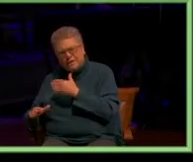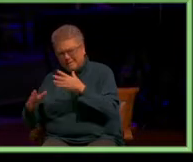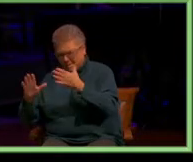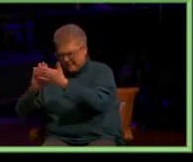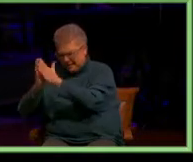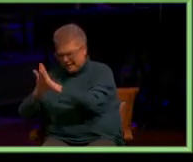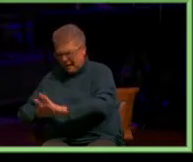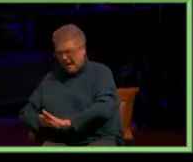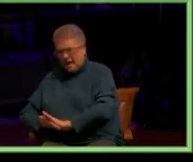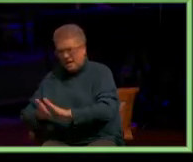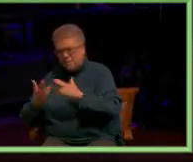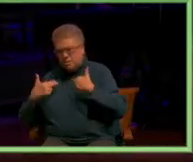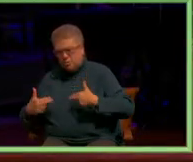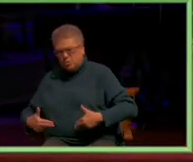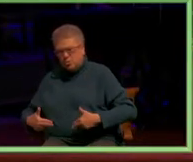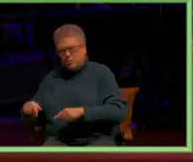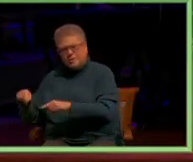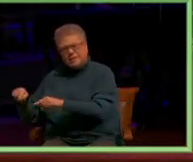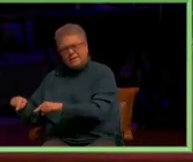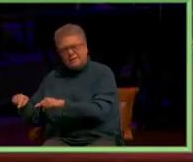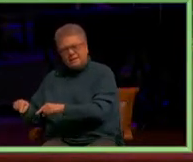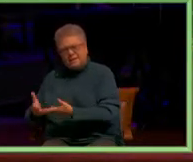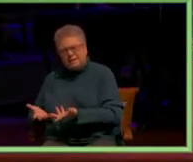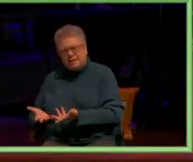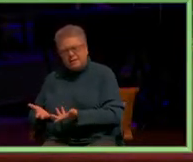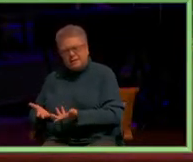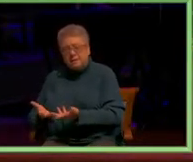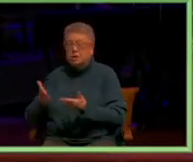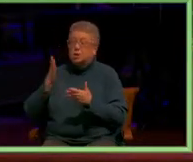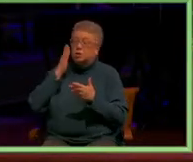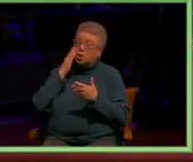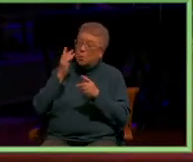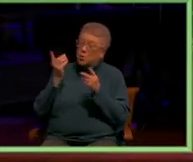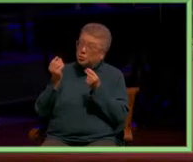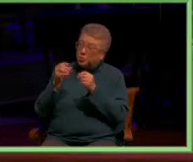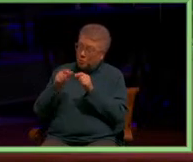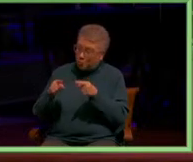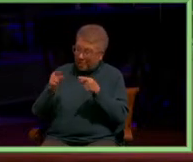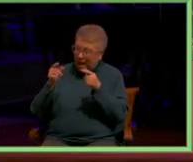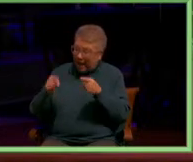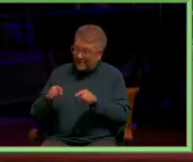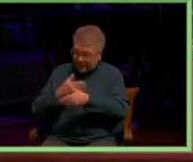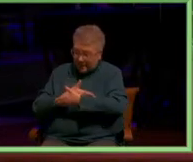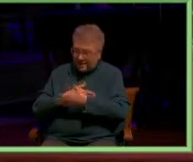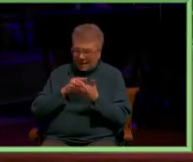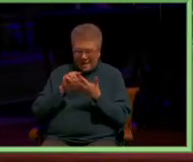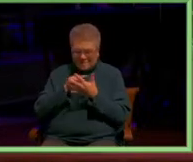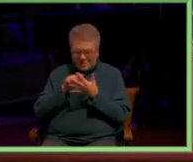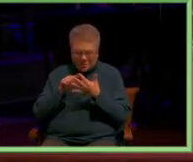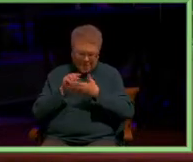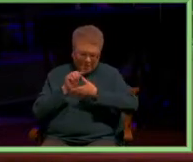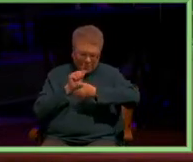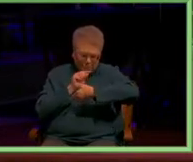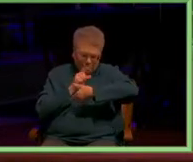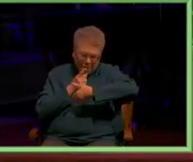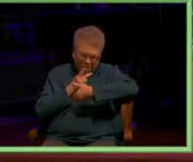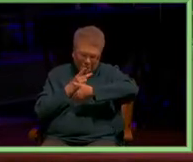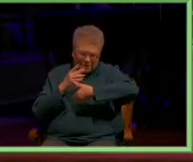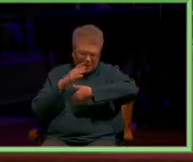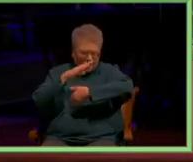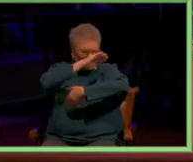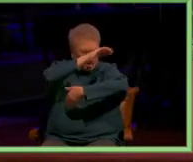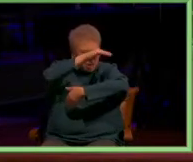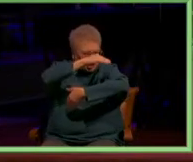flesh. You know what you do when you have a baby? You count the fingers and toes, don't you? You start touching the crown of their head,